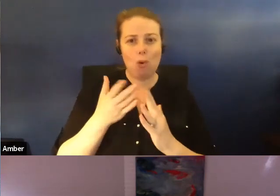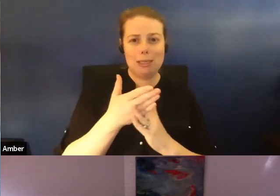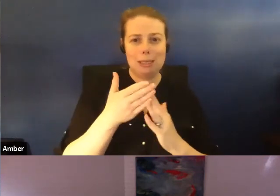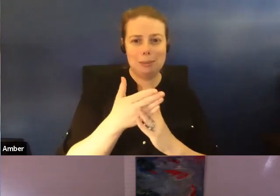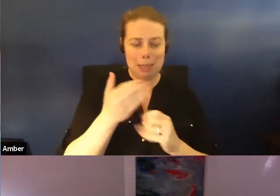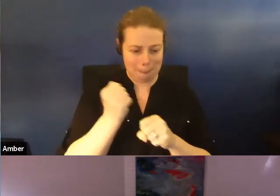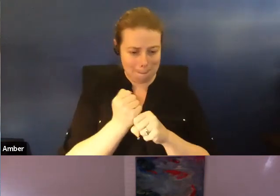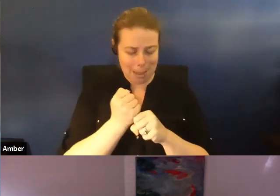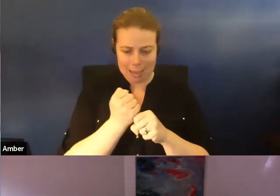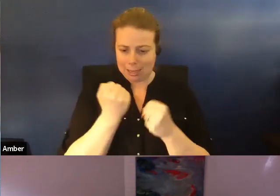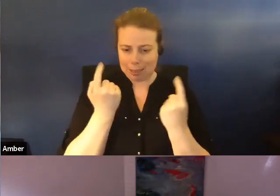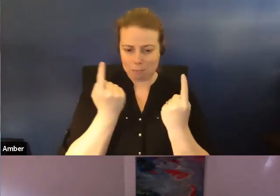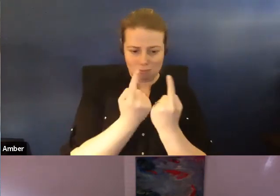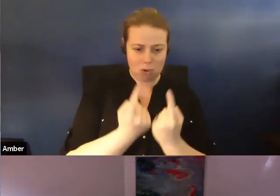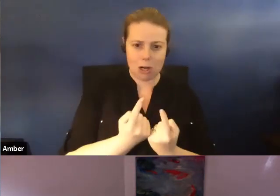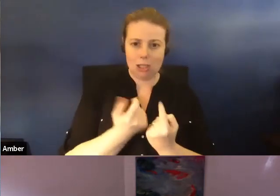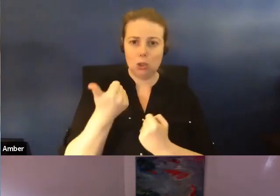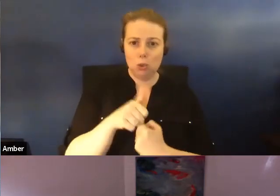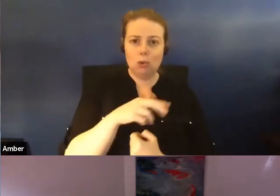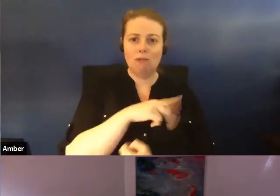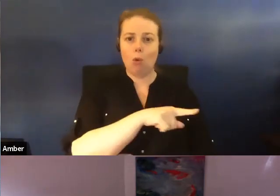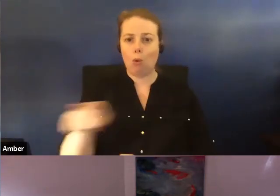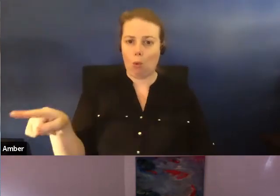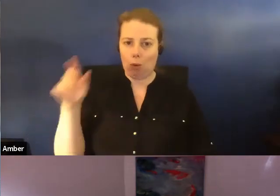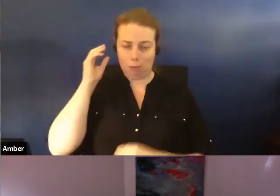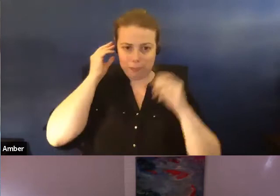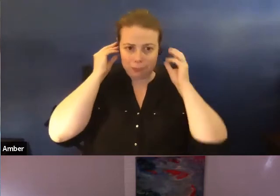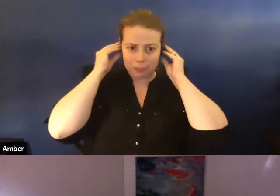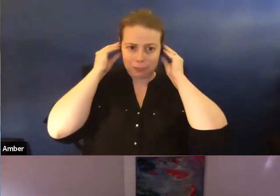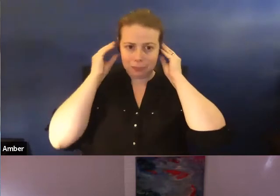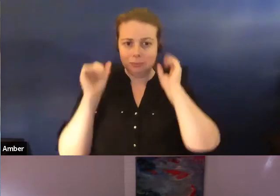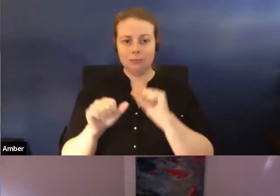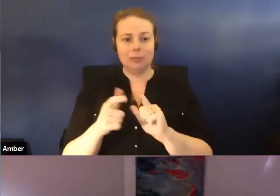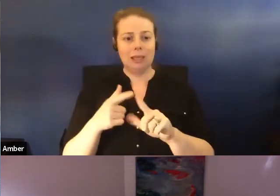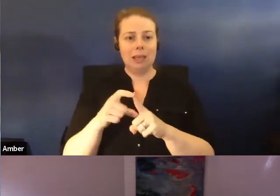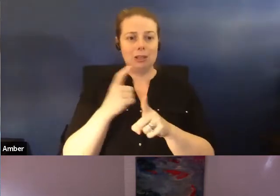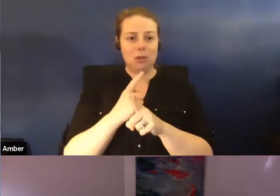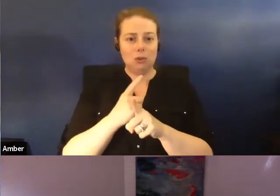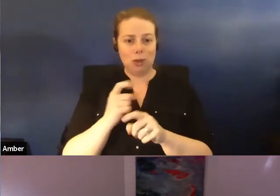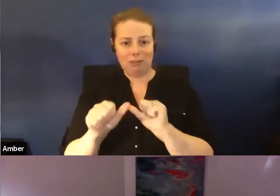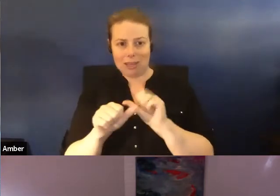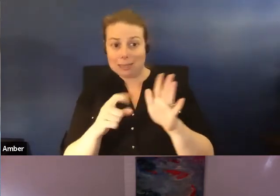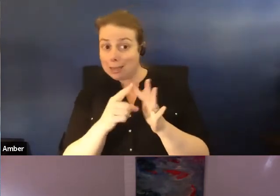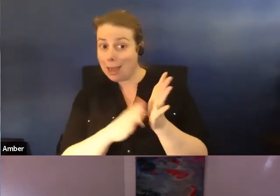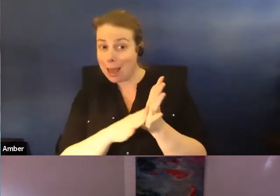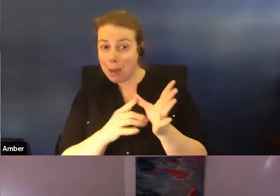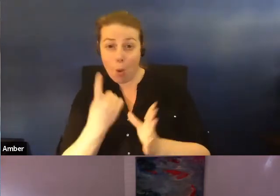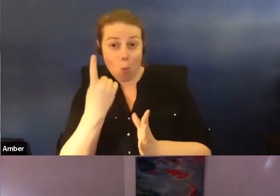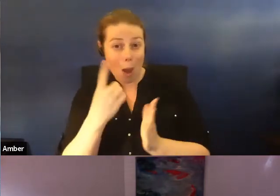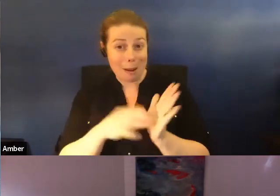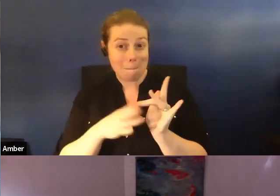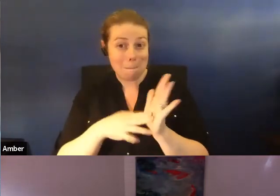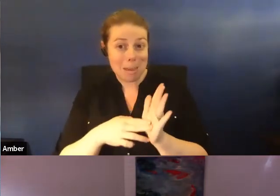your products usable by all. Fantastic. Emma, 1 minute reflections before we pass on to